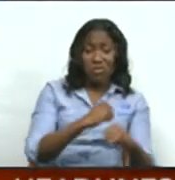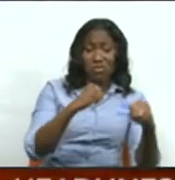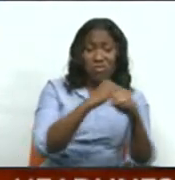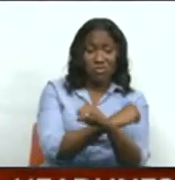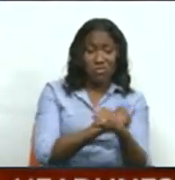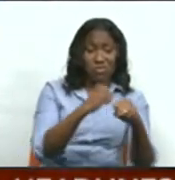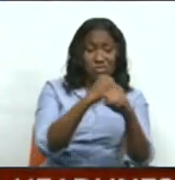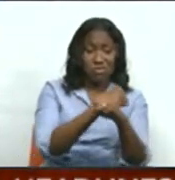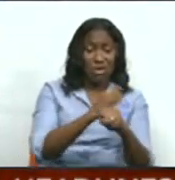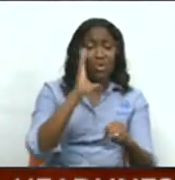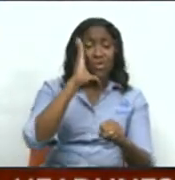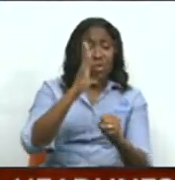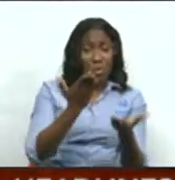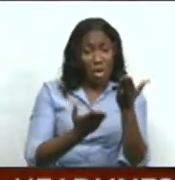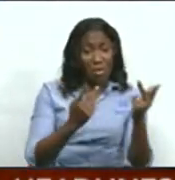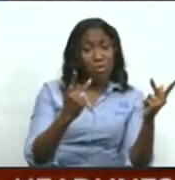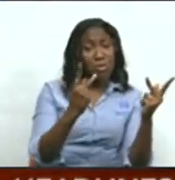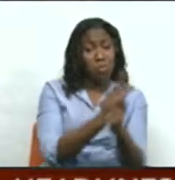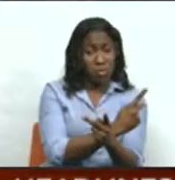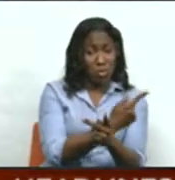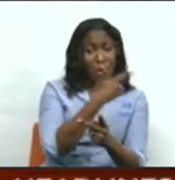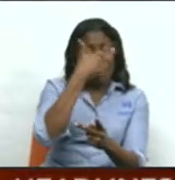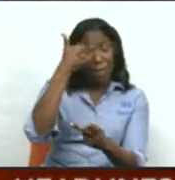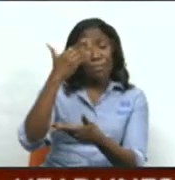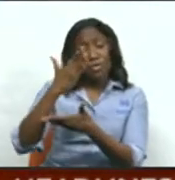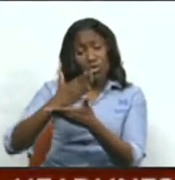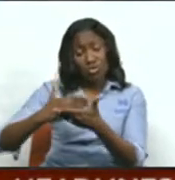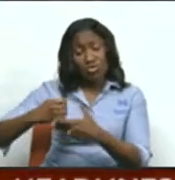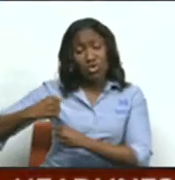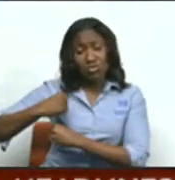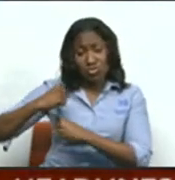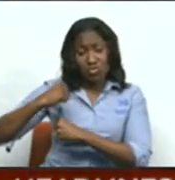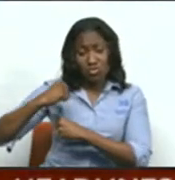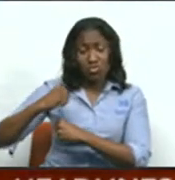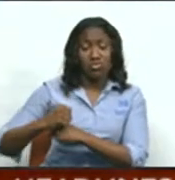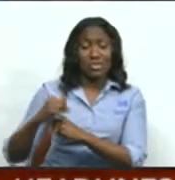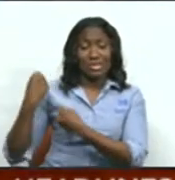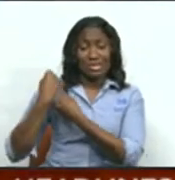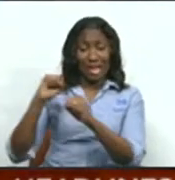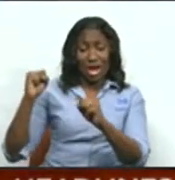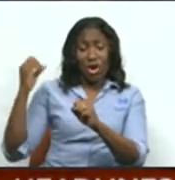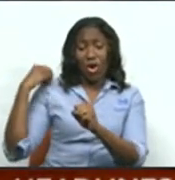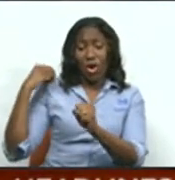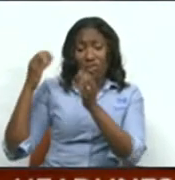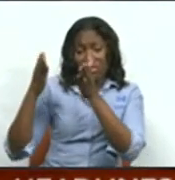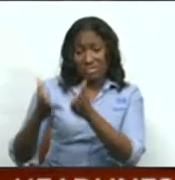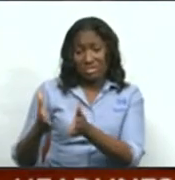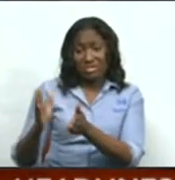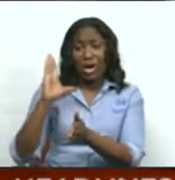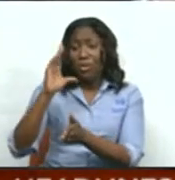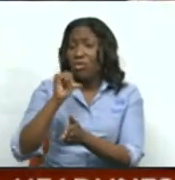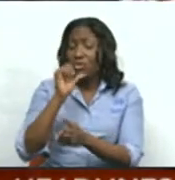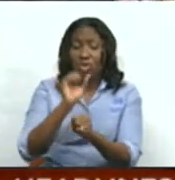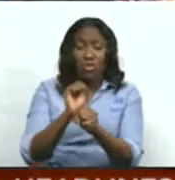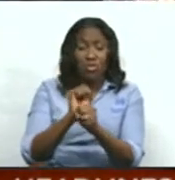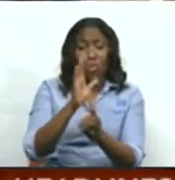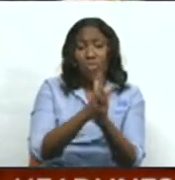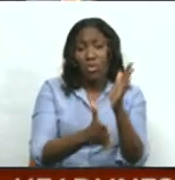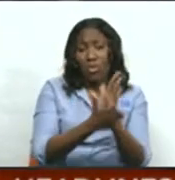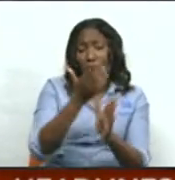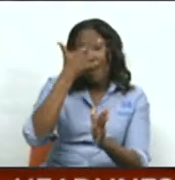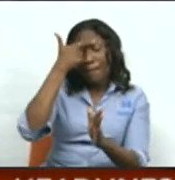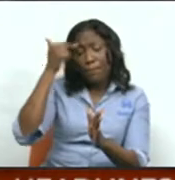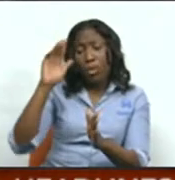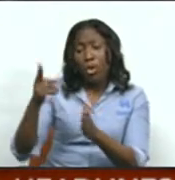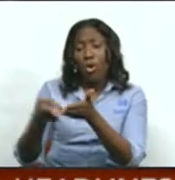24 safety officers have now expired. These officers perform key functions relating to maintaining order at government schools, and Tutor has described